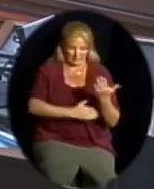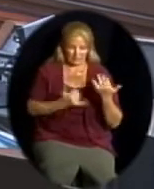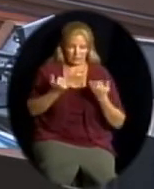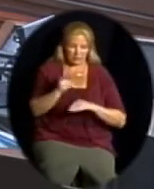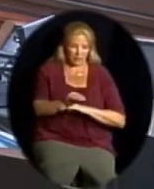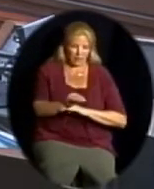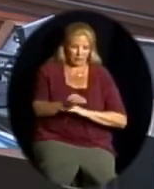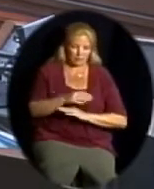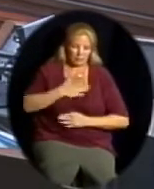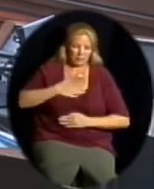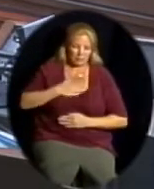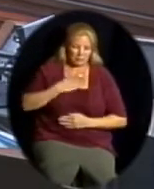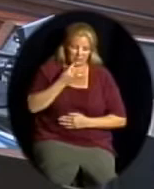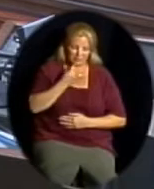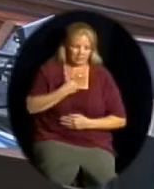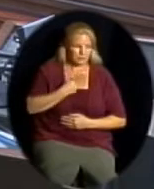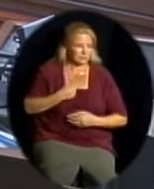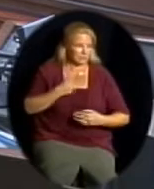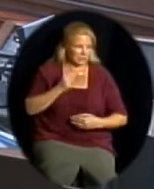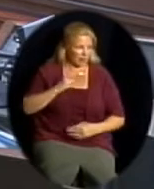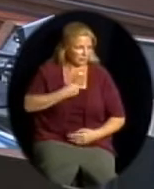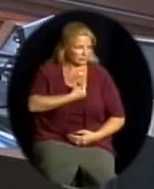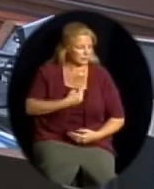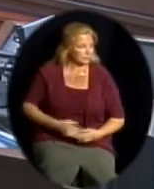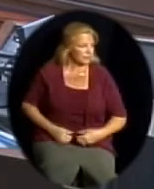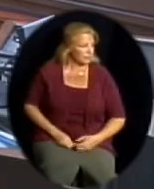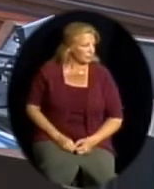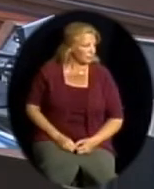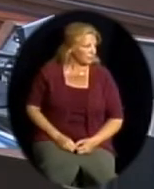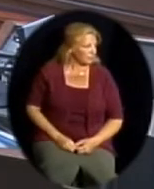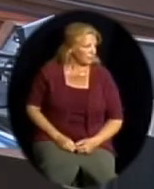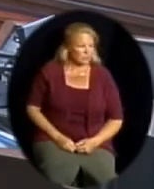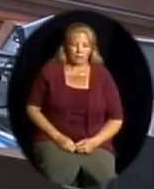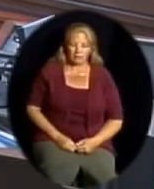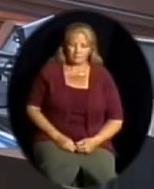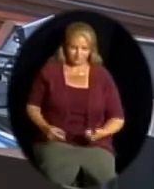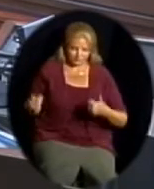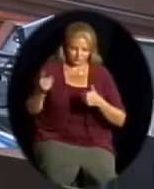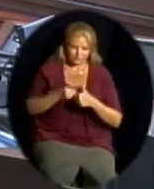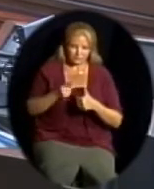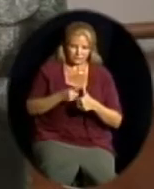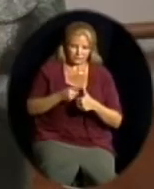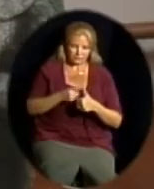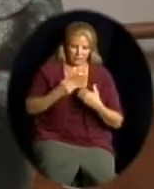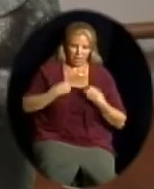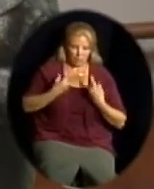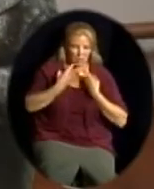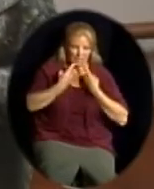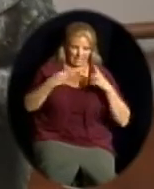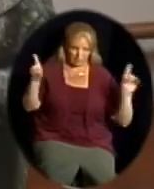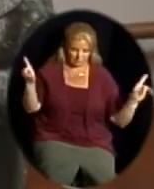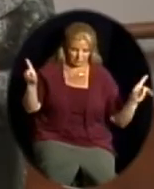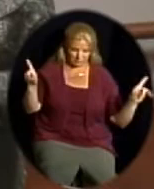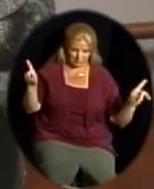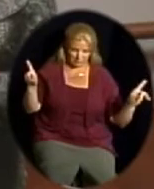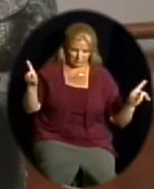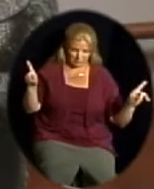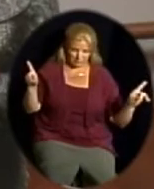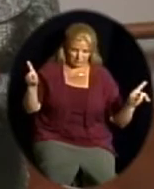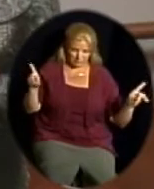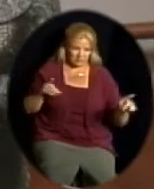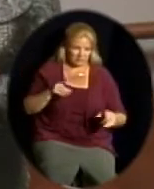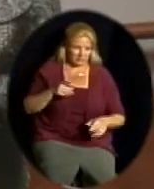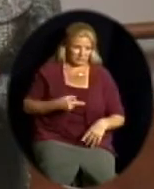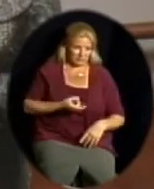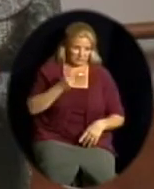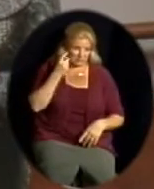that? First of all, I would like to just make an announcement that's been in the press